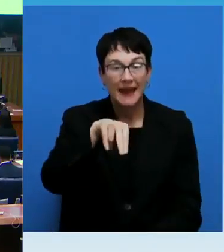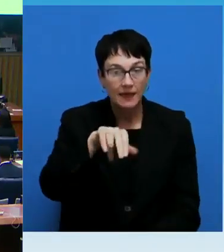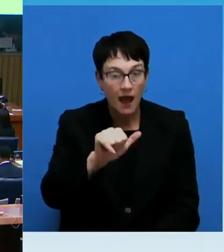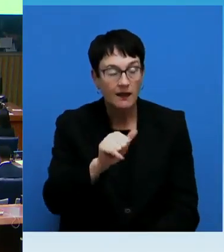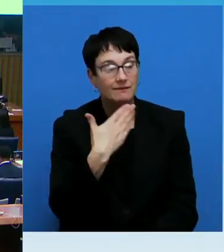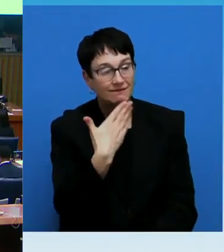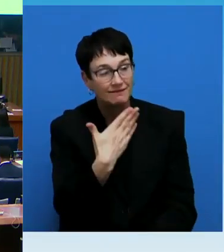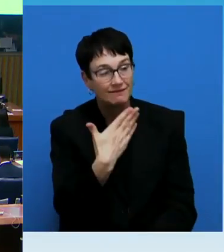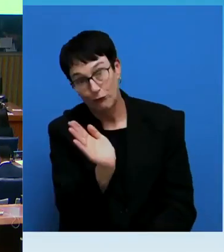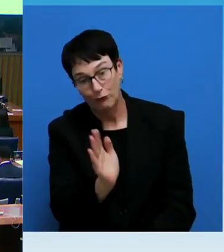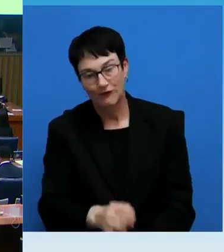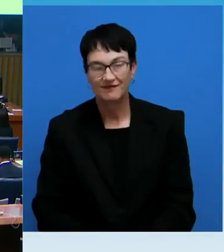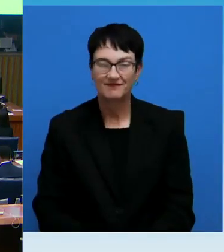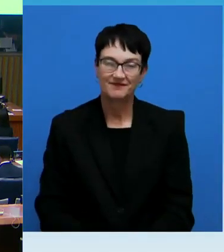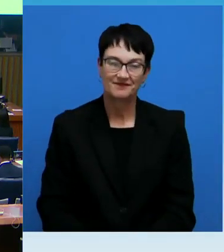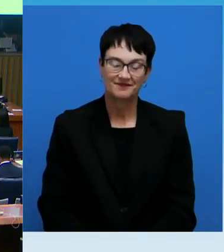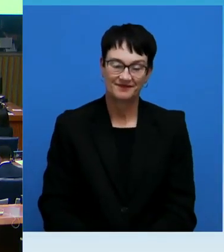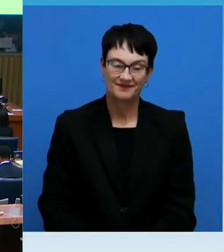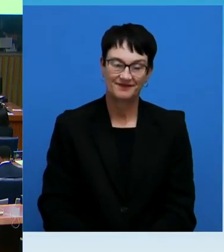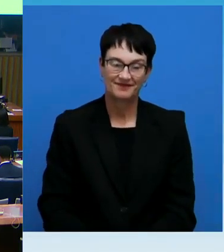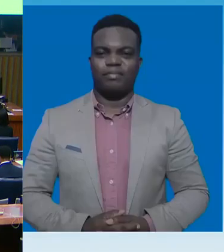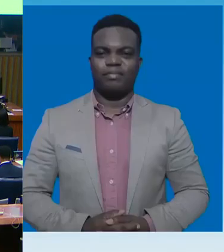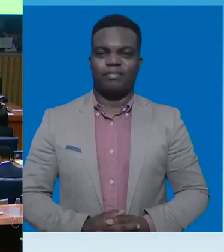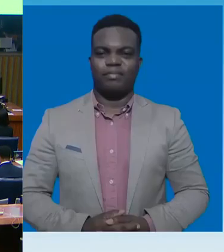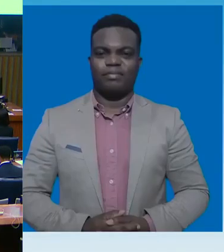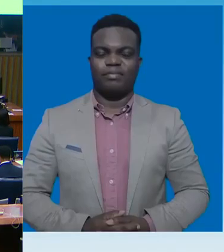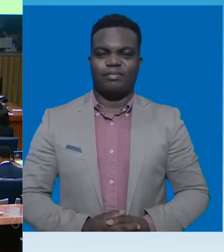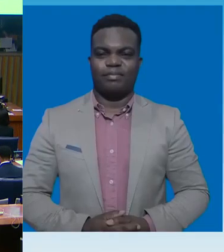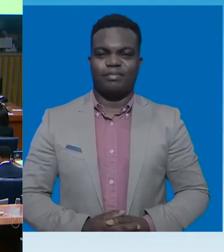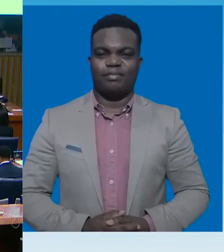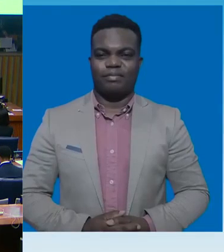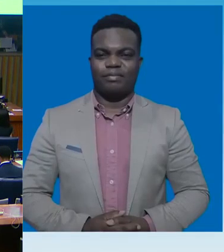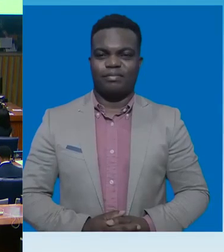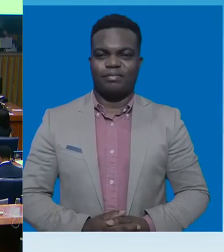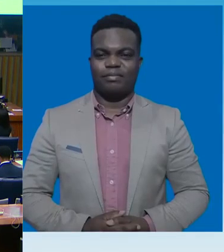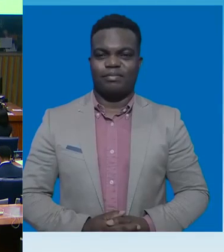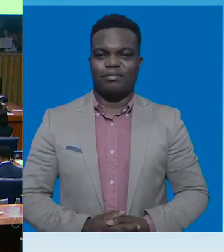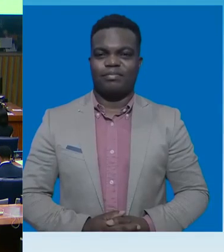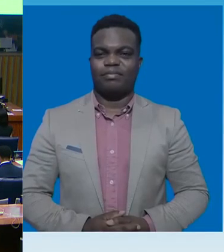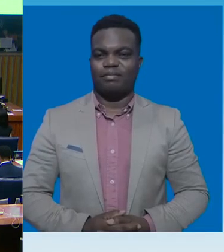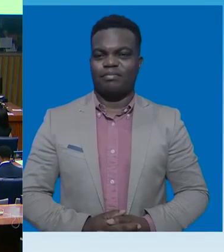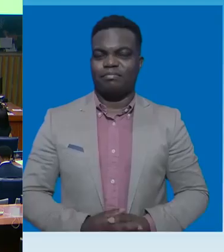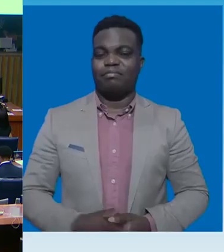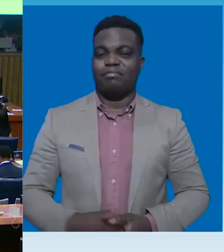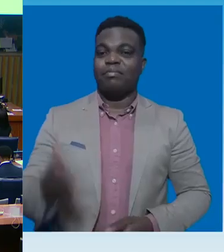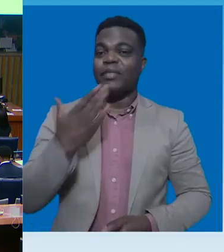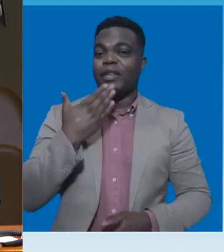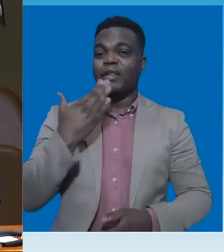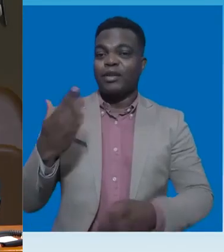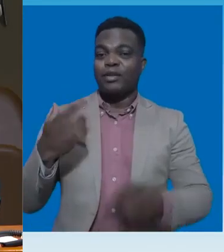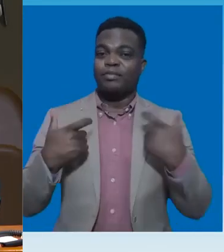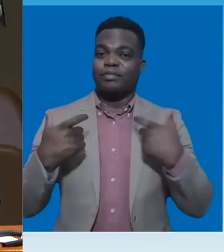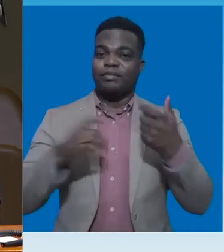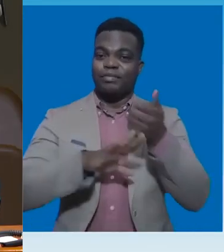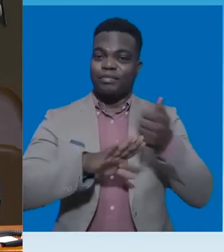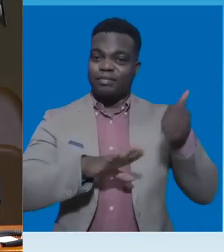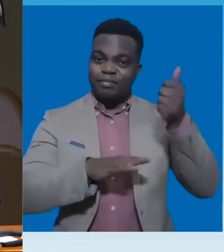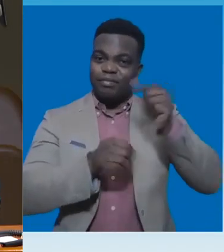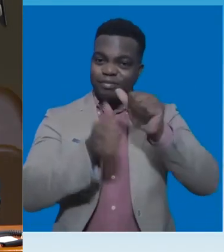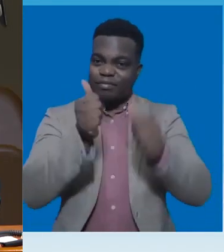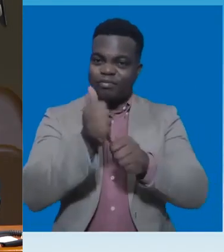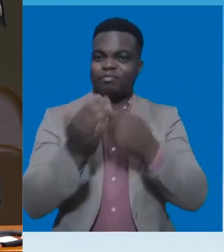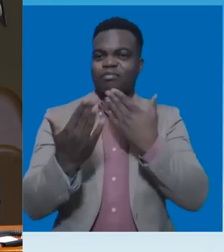Thank you, Deputy Secretary General, for your remarks, inspiring as always. Next, I am pleased to welcome Her